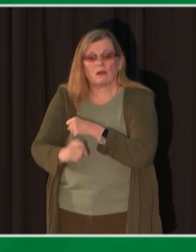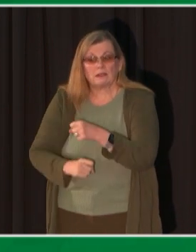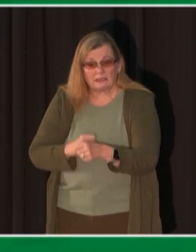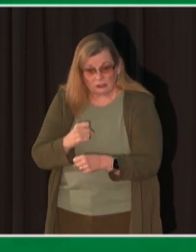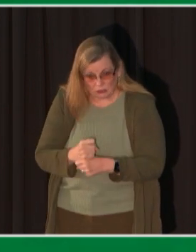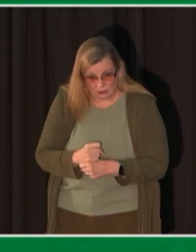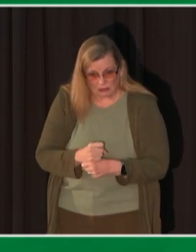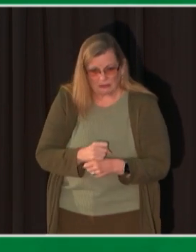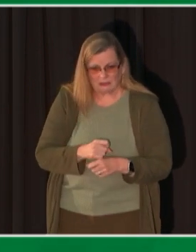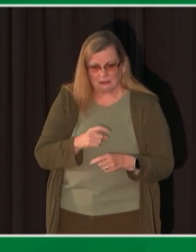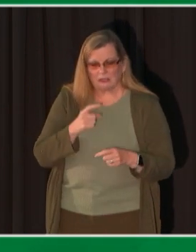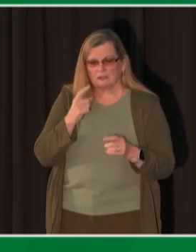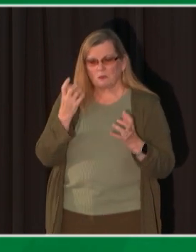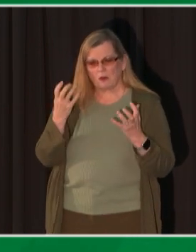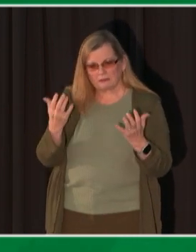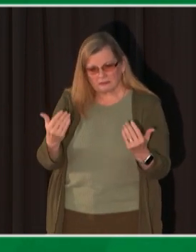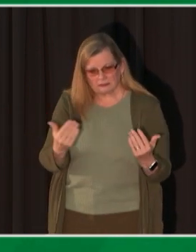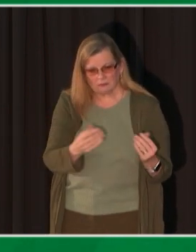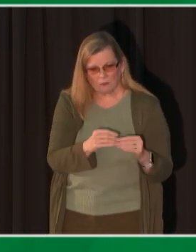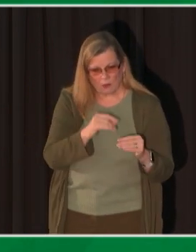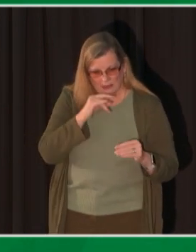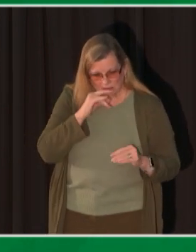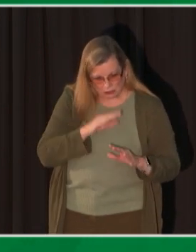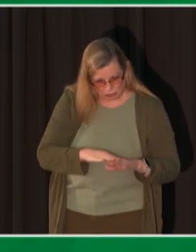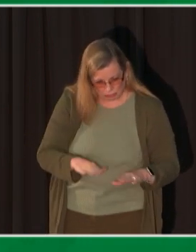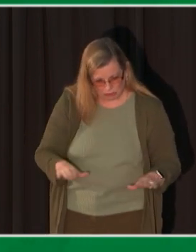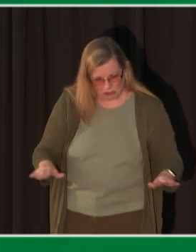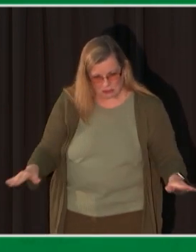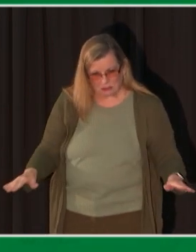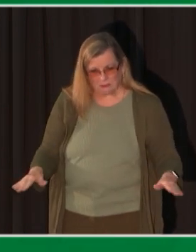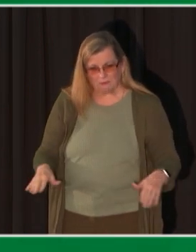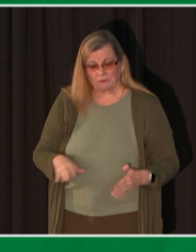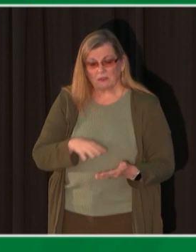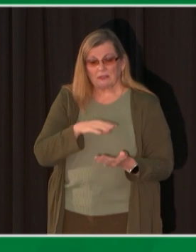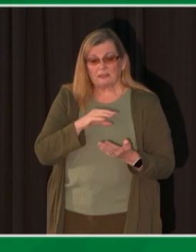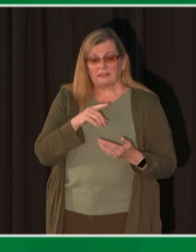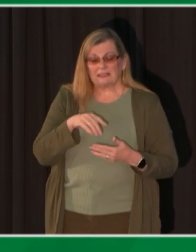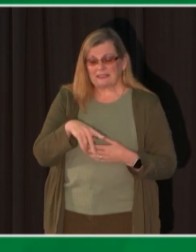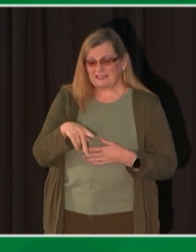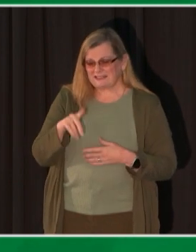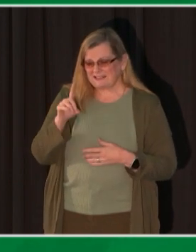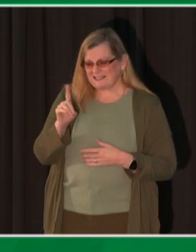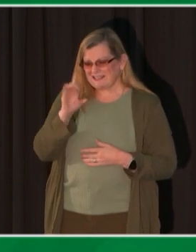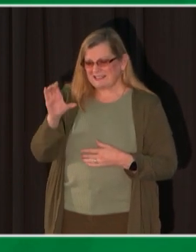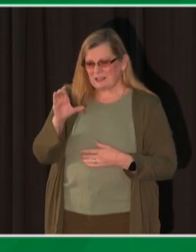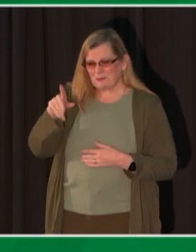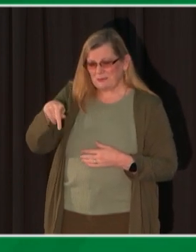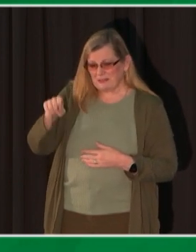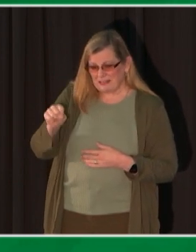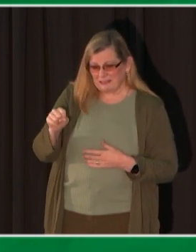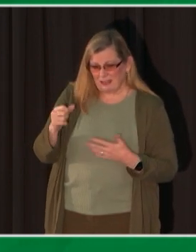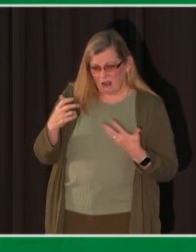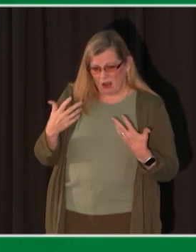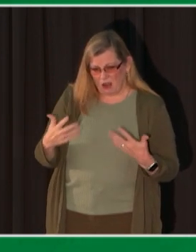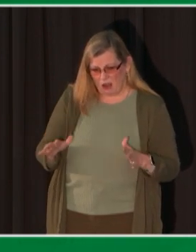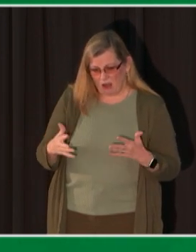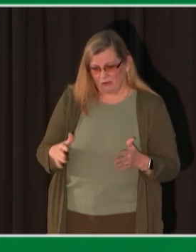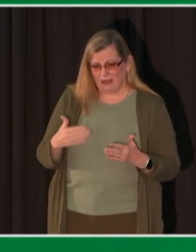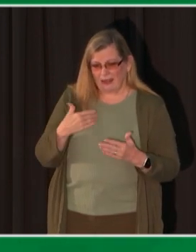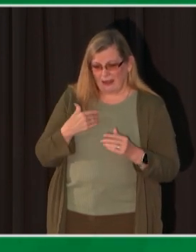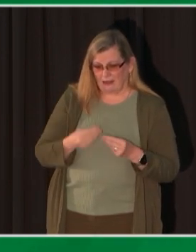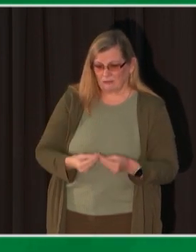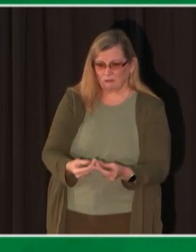more kids. DCPS has already started distributing 16,000 devices and